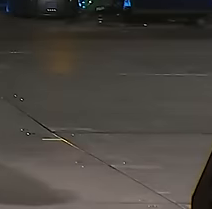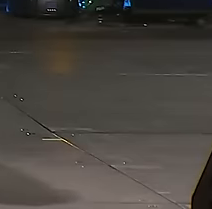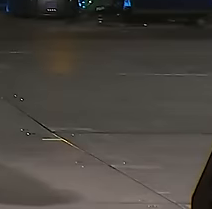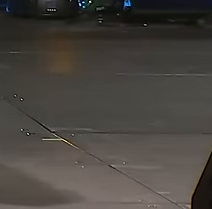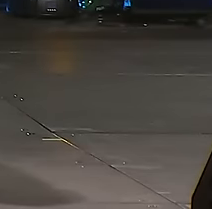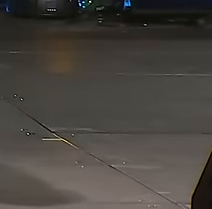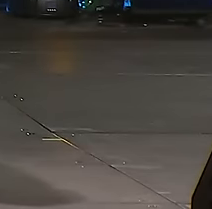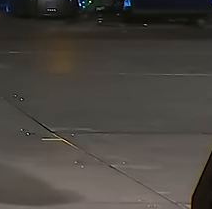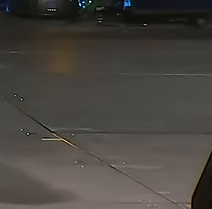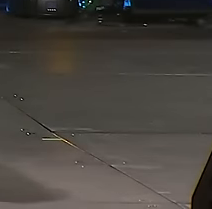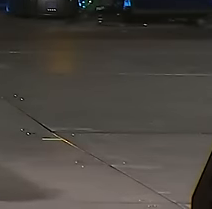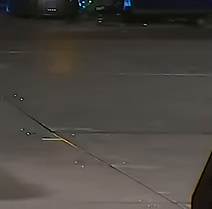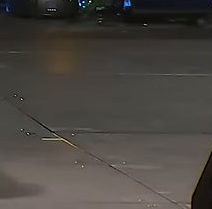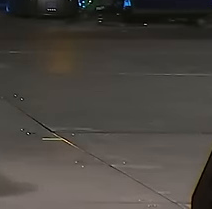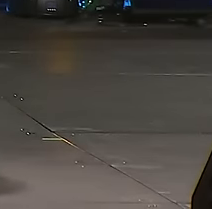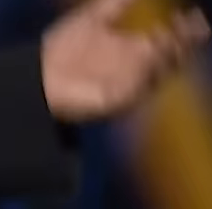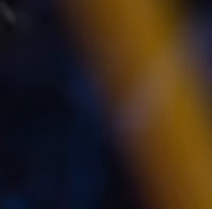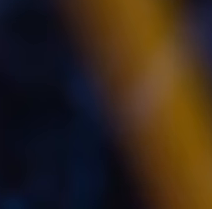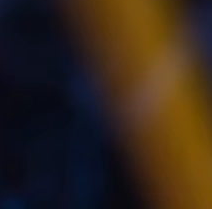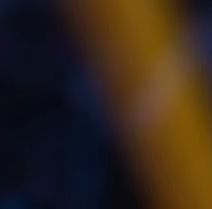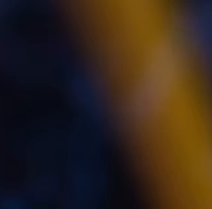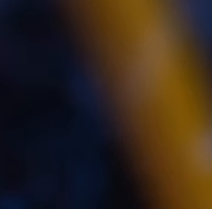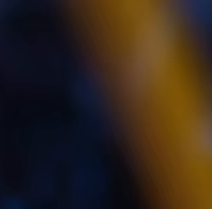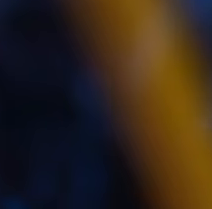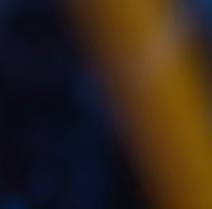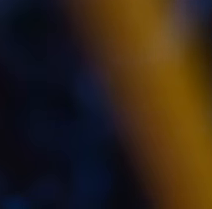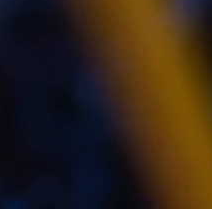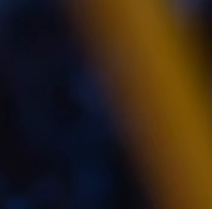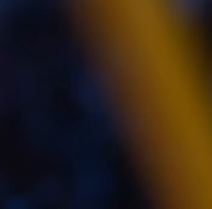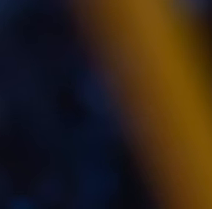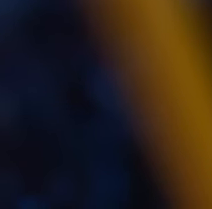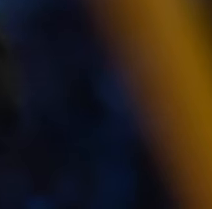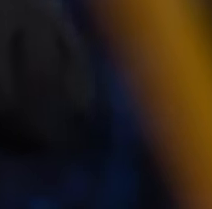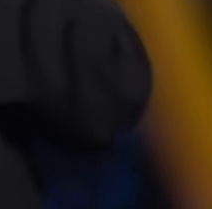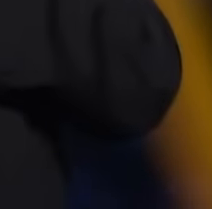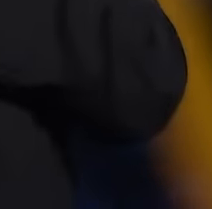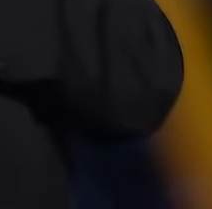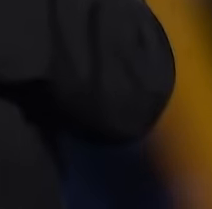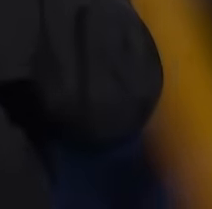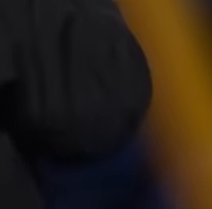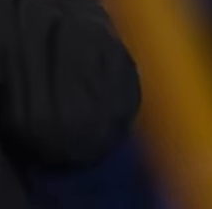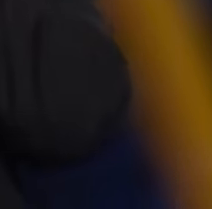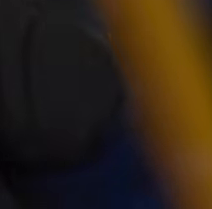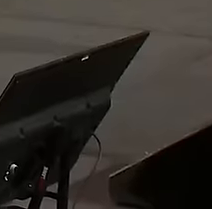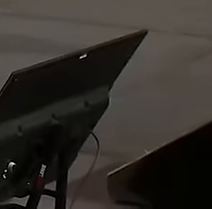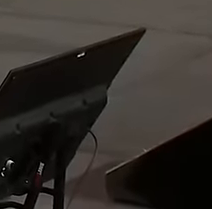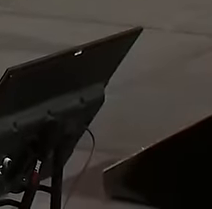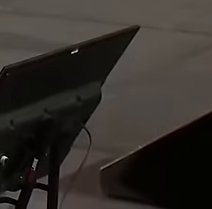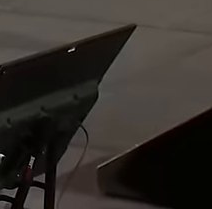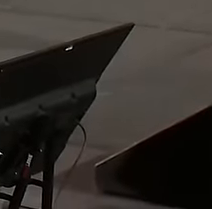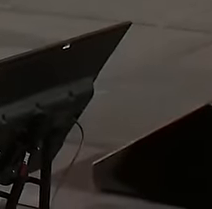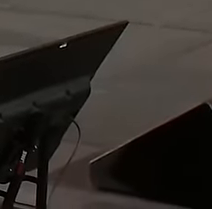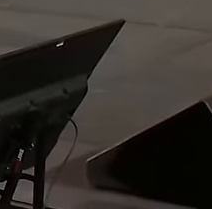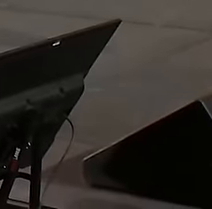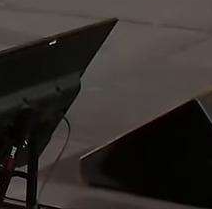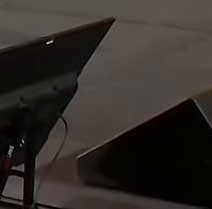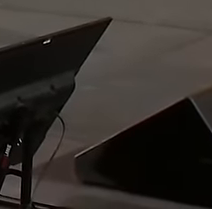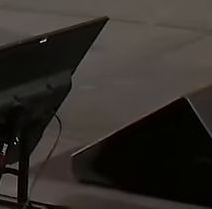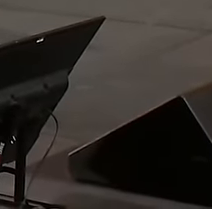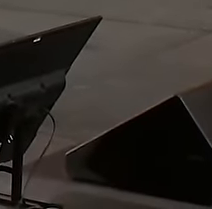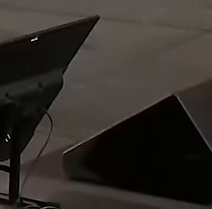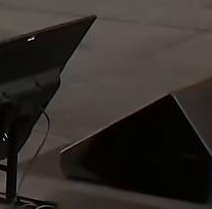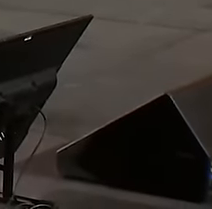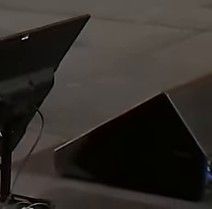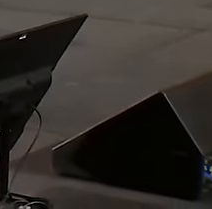them and coming together with them. On the platform was the youth pastor of our church. And if I might say, shout out to Riverside Apostolic